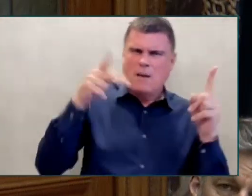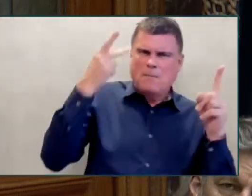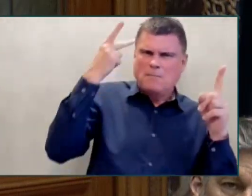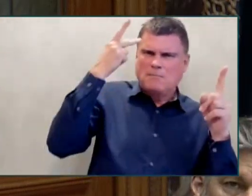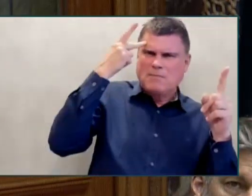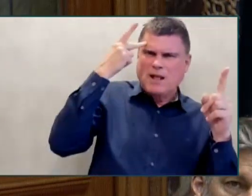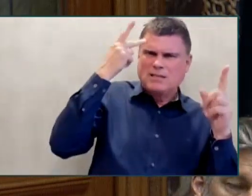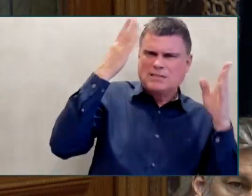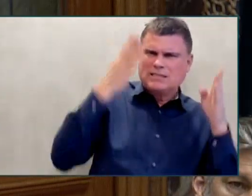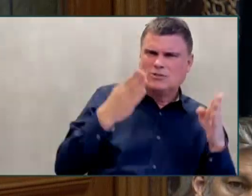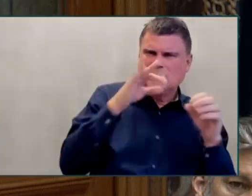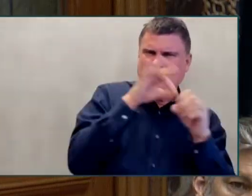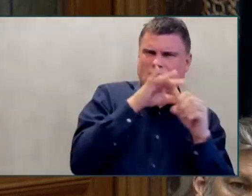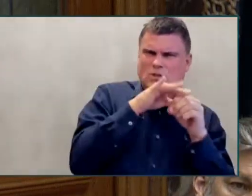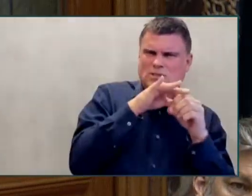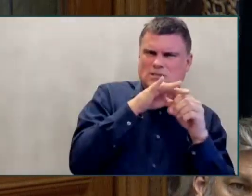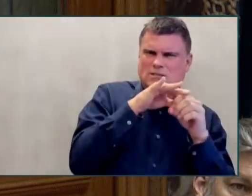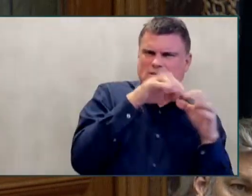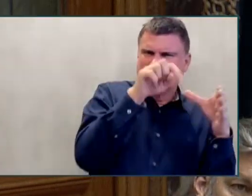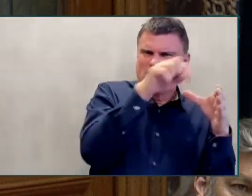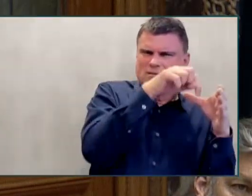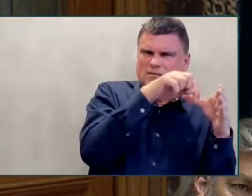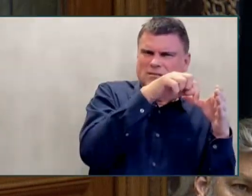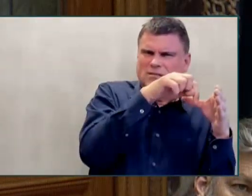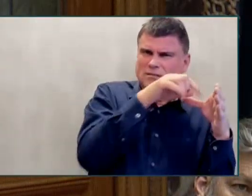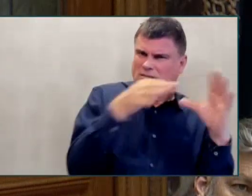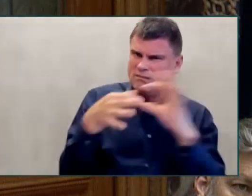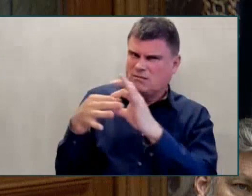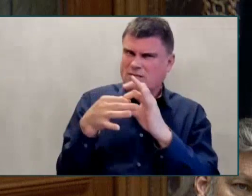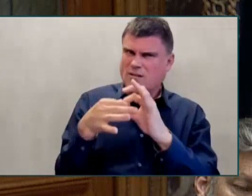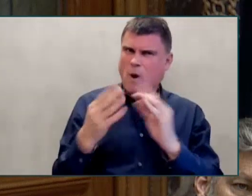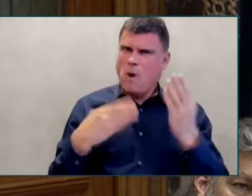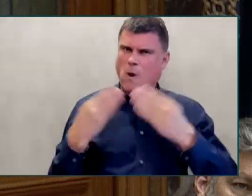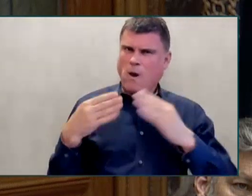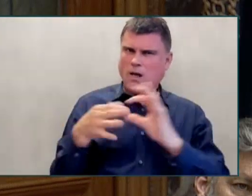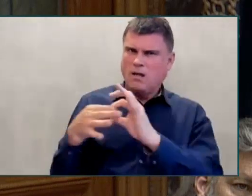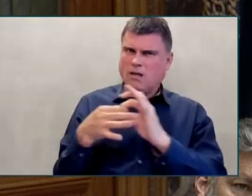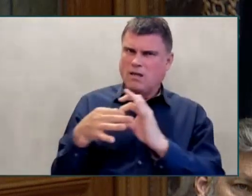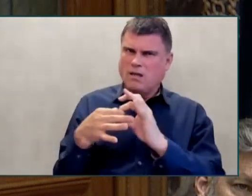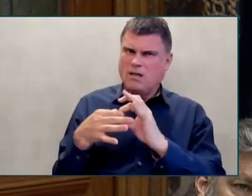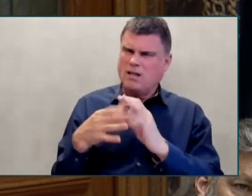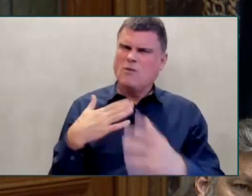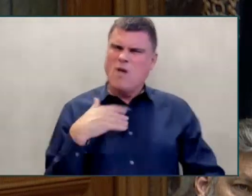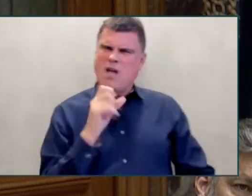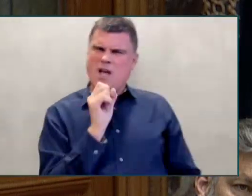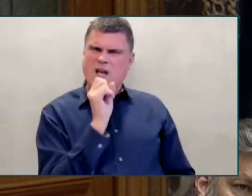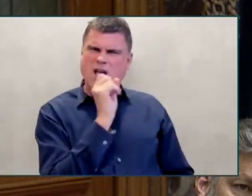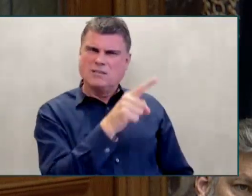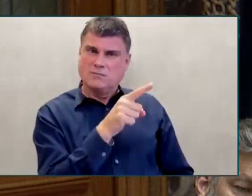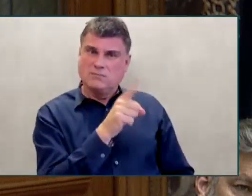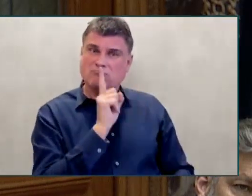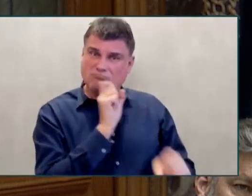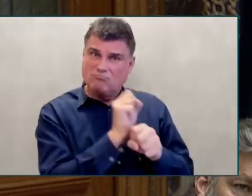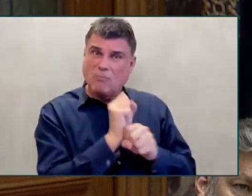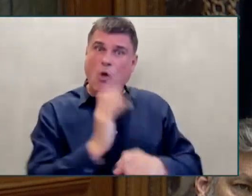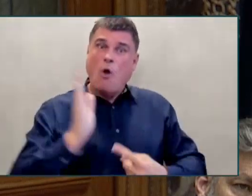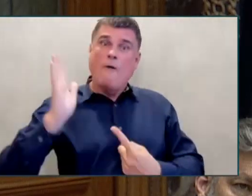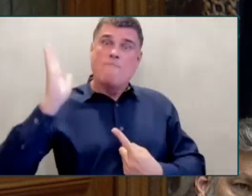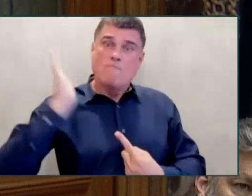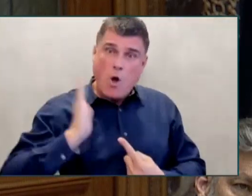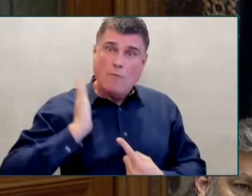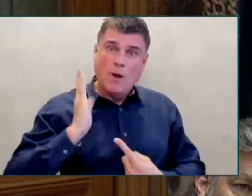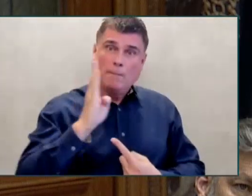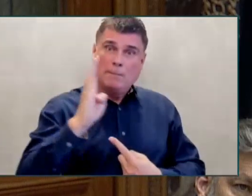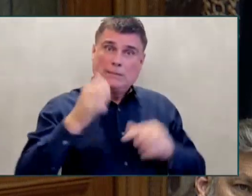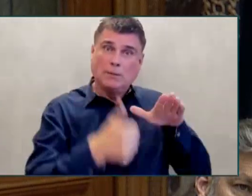Environment. Did the former Premier have conversations with him regarding whether to lobby the federal